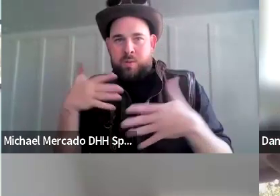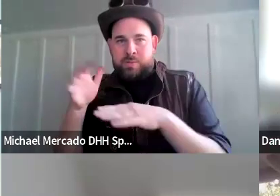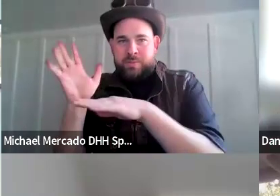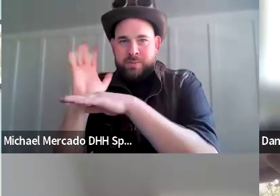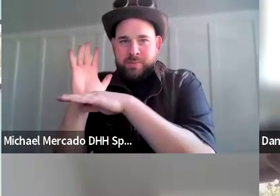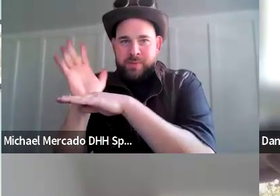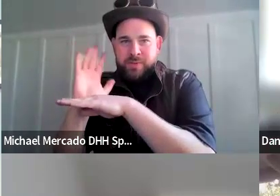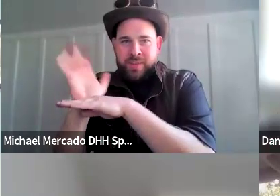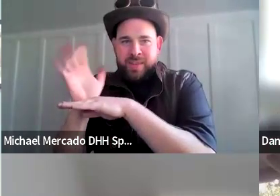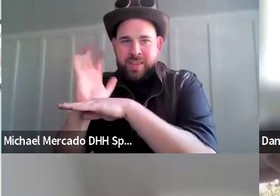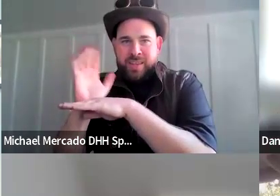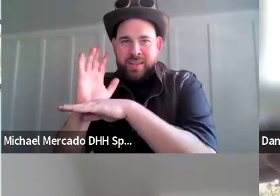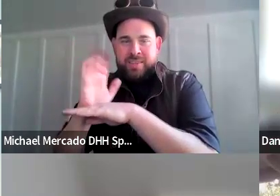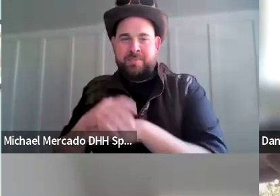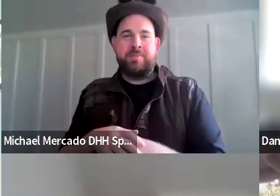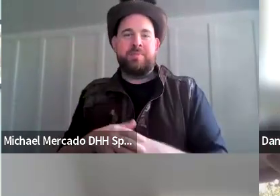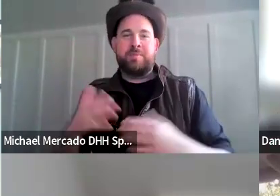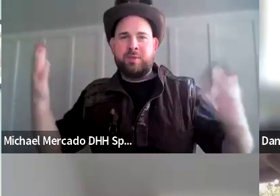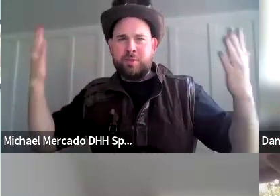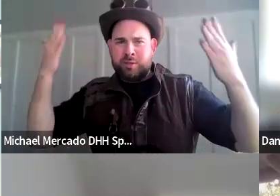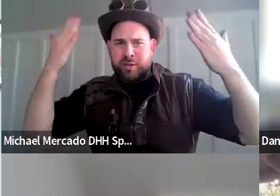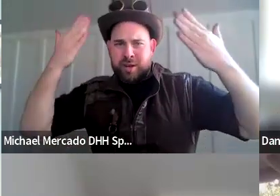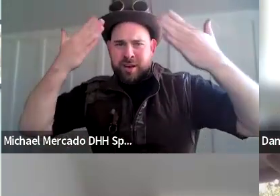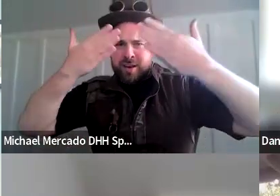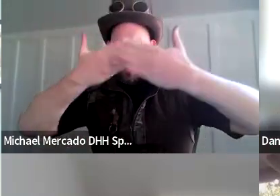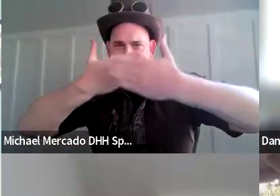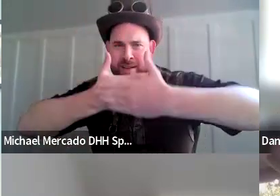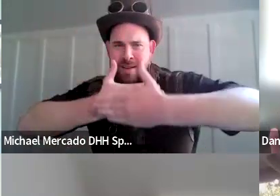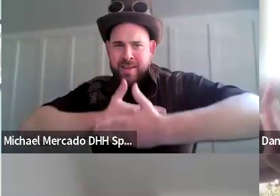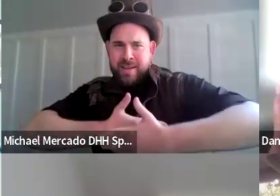We have horror movie.